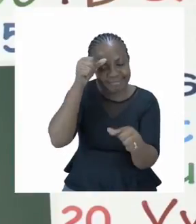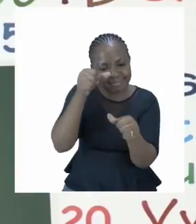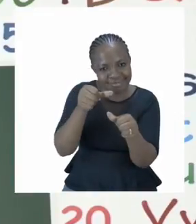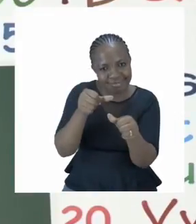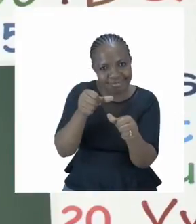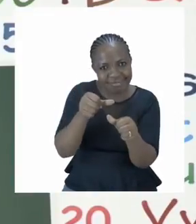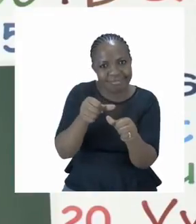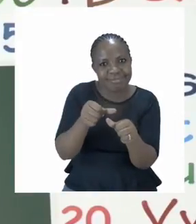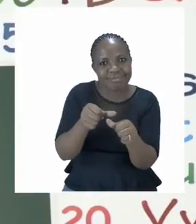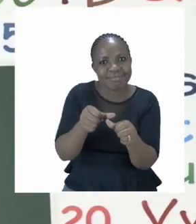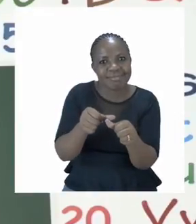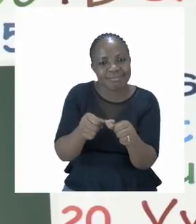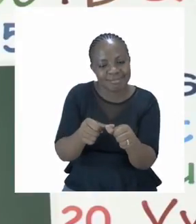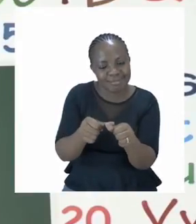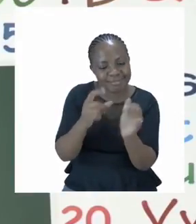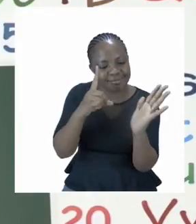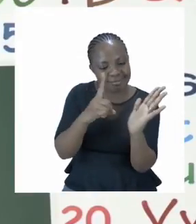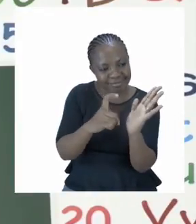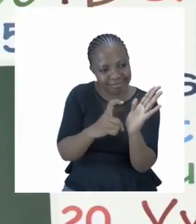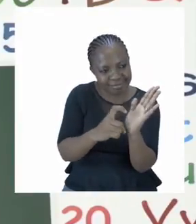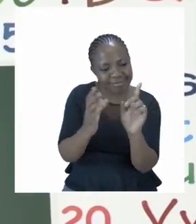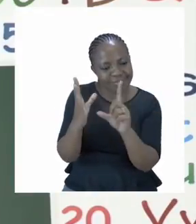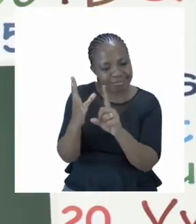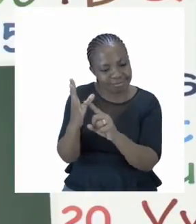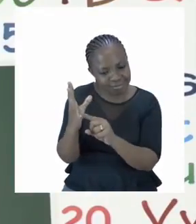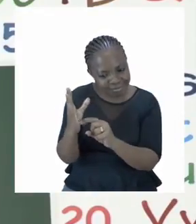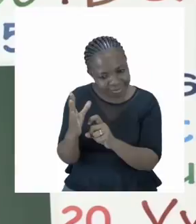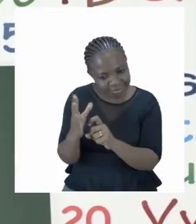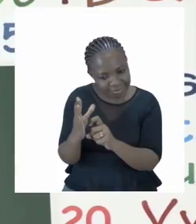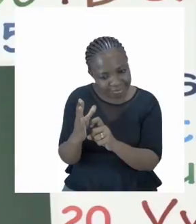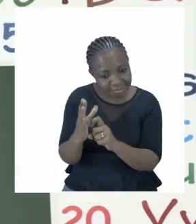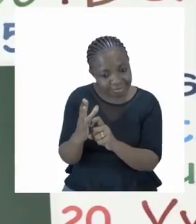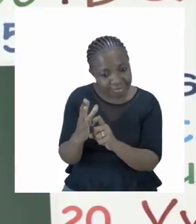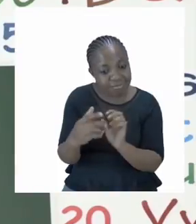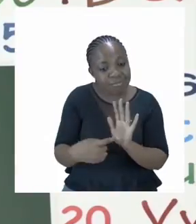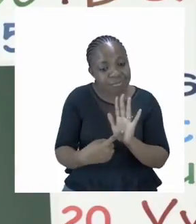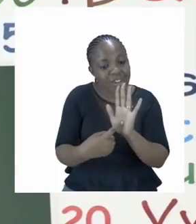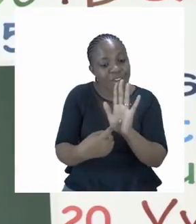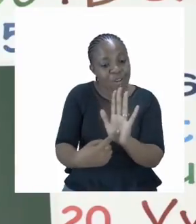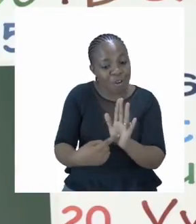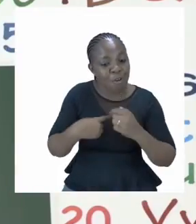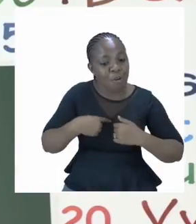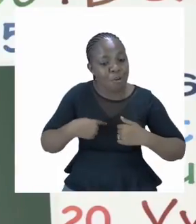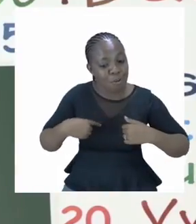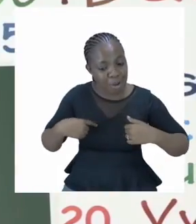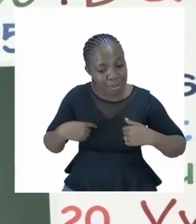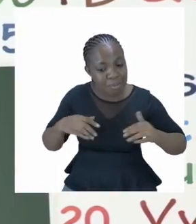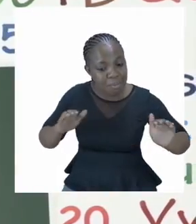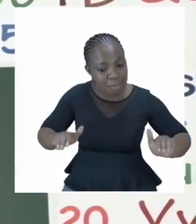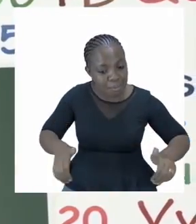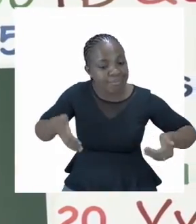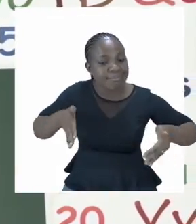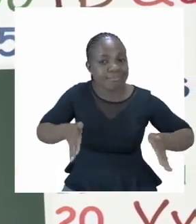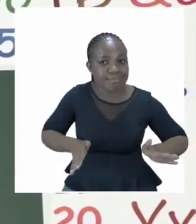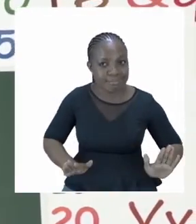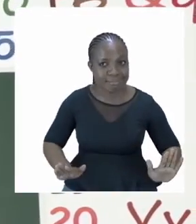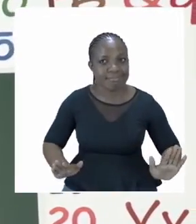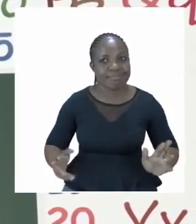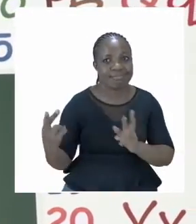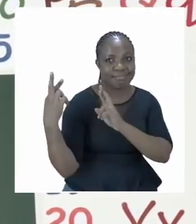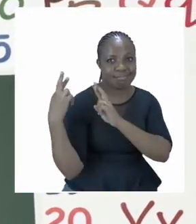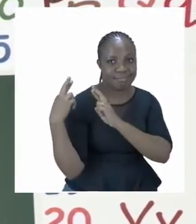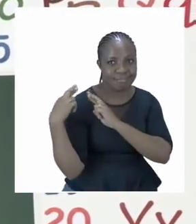2s. Sanitizing means that we are responsible boys and girls. And make sure that